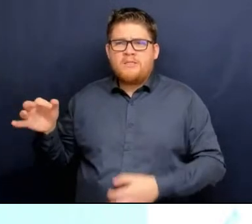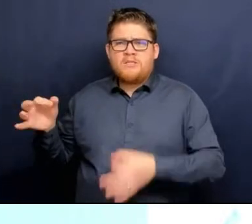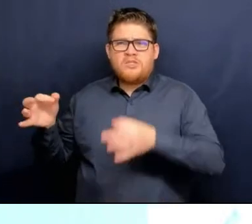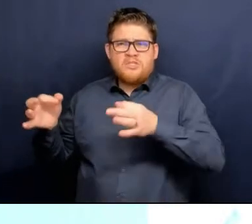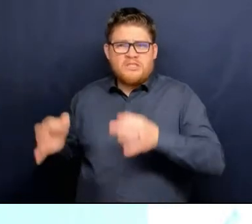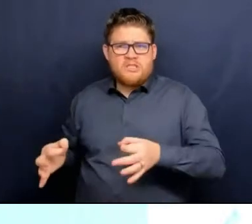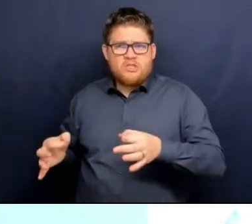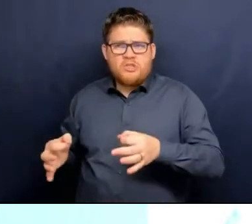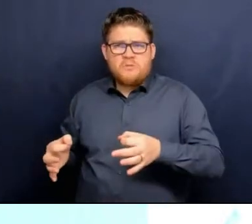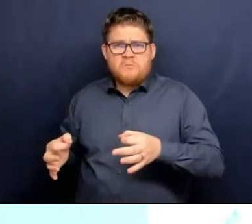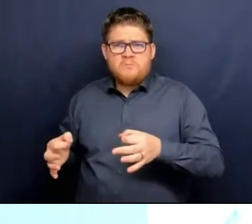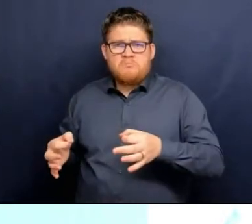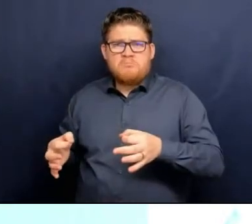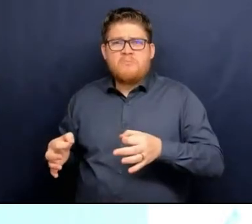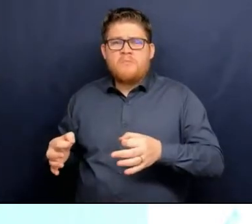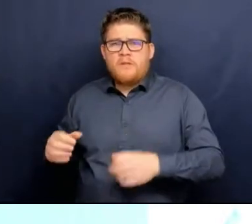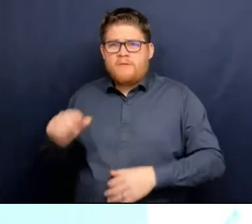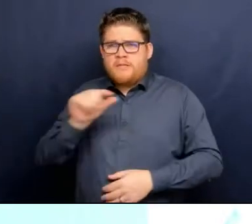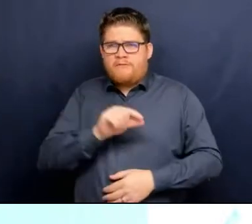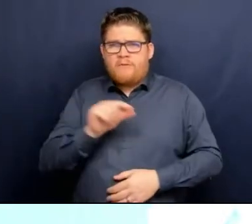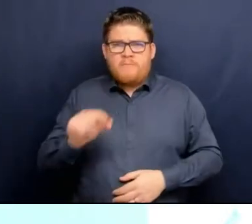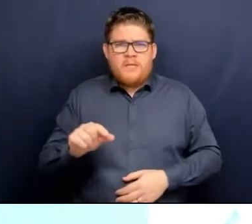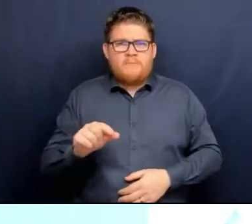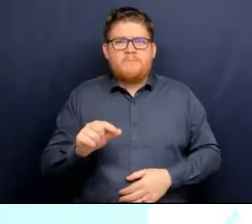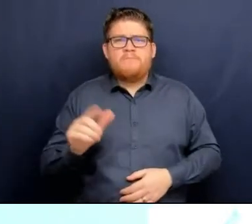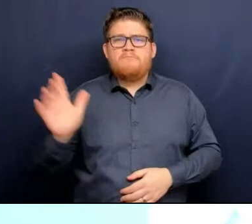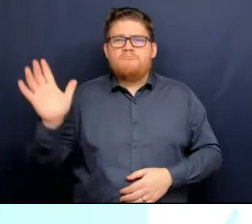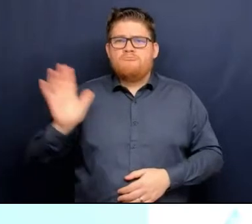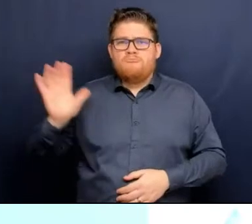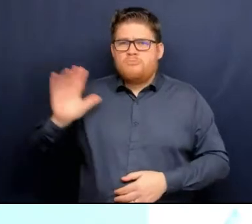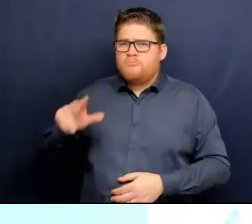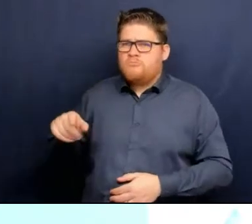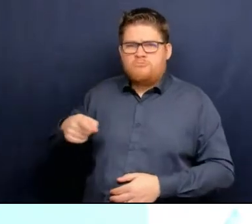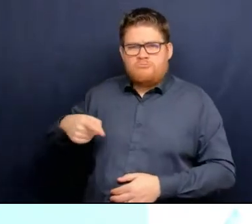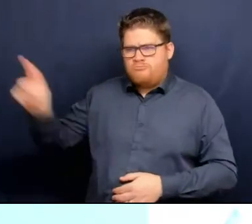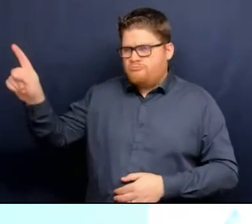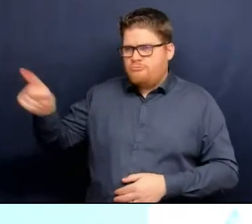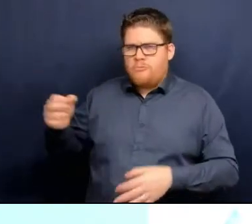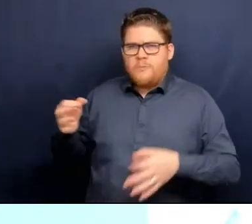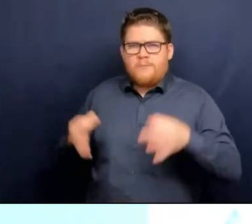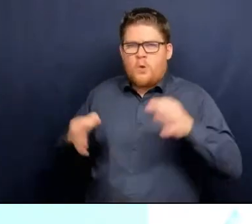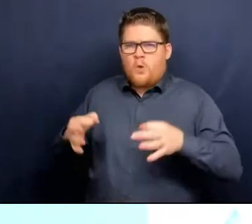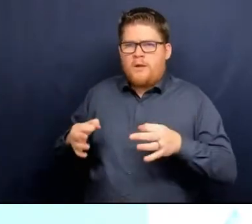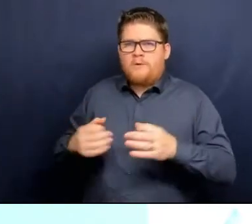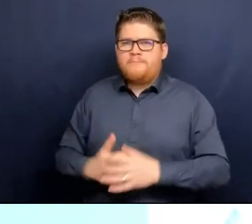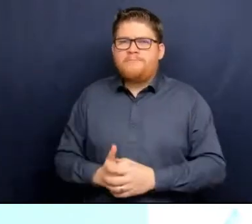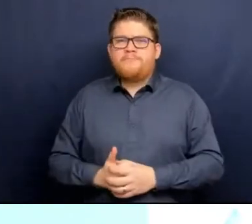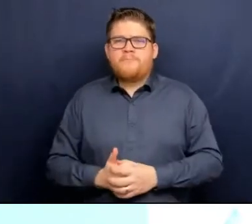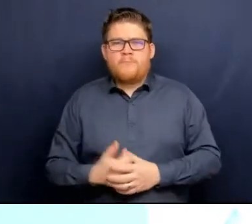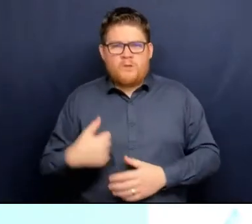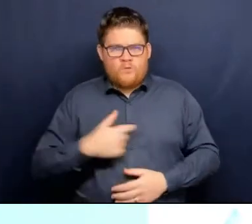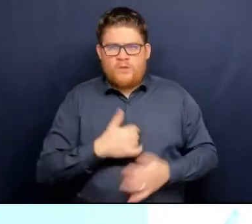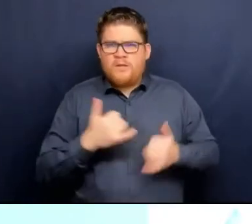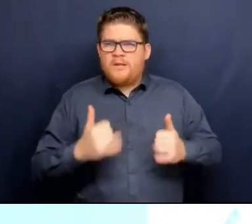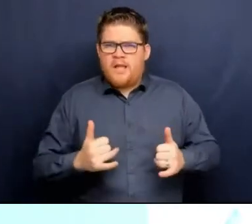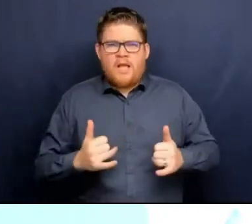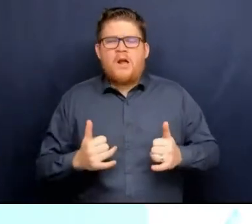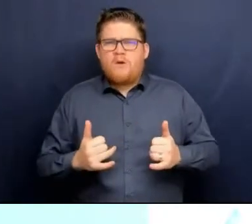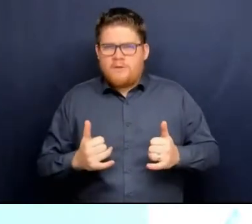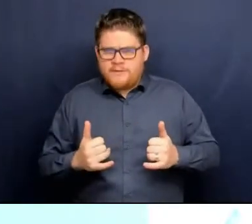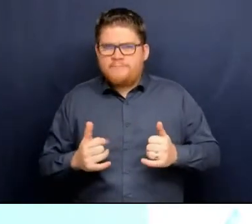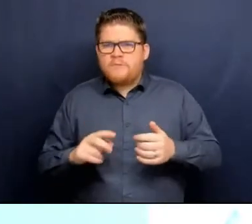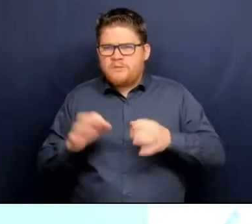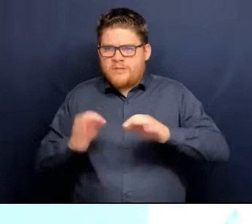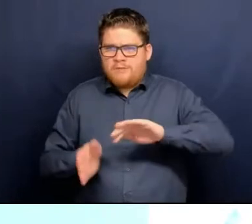sit down and negotiate. The case in the Chalmette territory that you're referring to is one that unfortunately couldn't get resolved